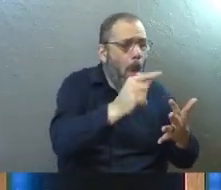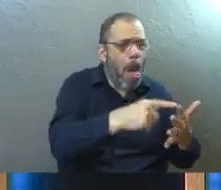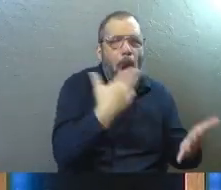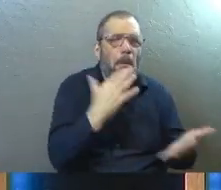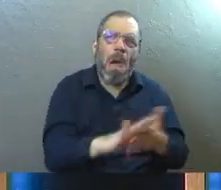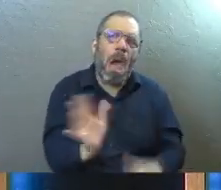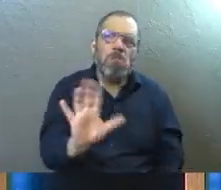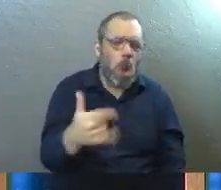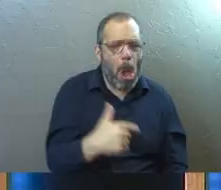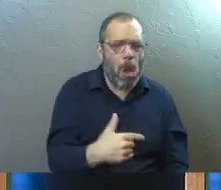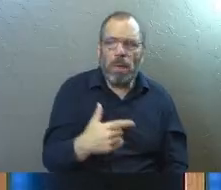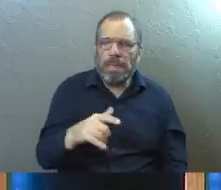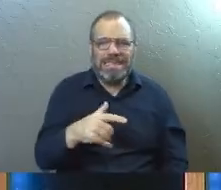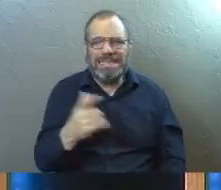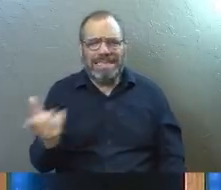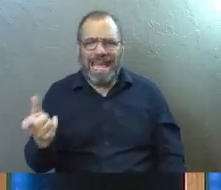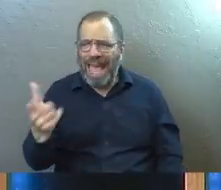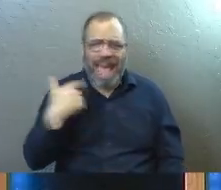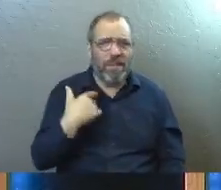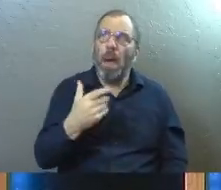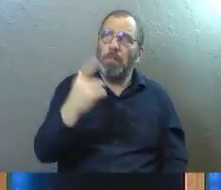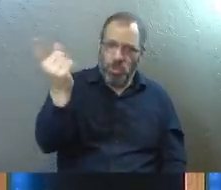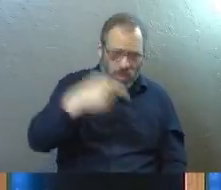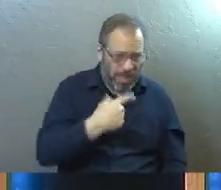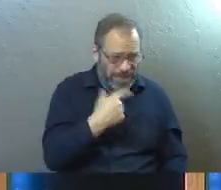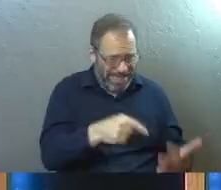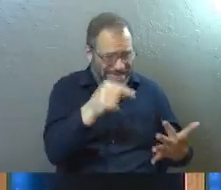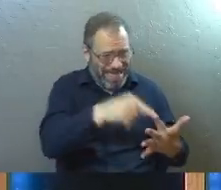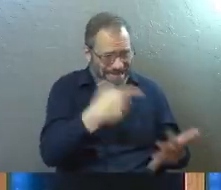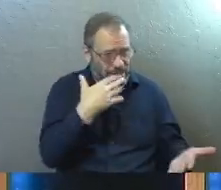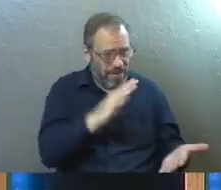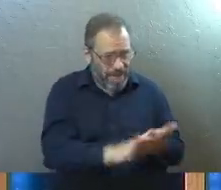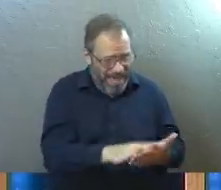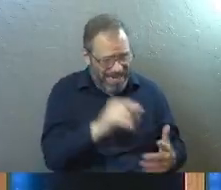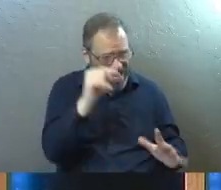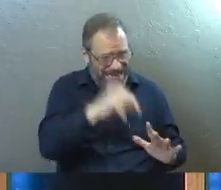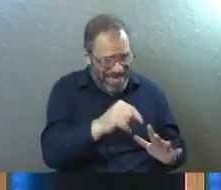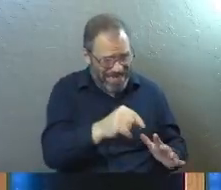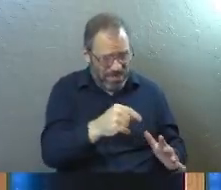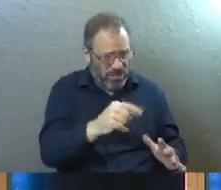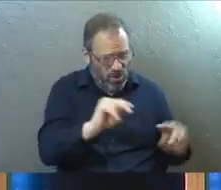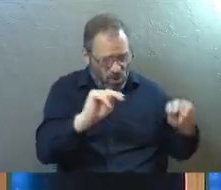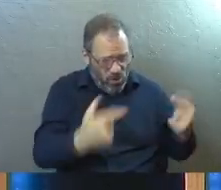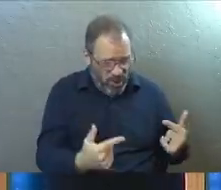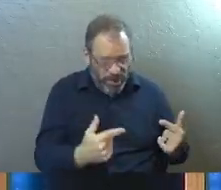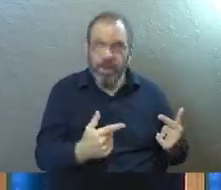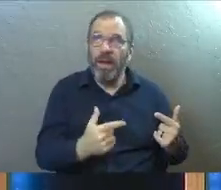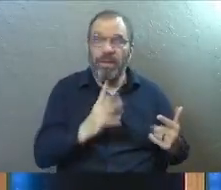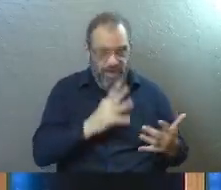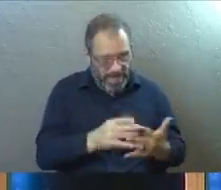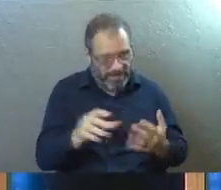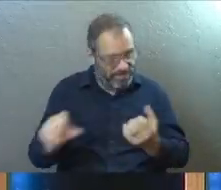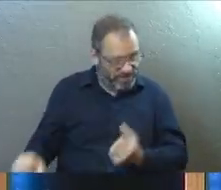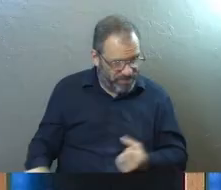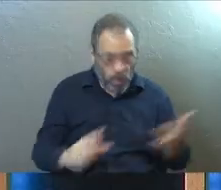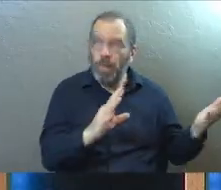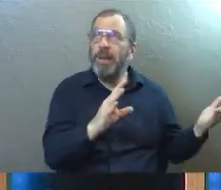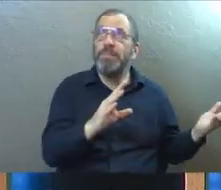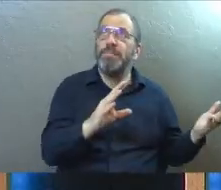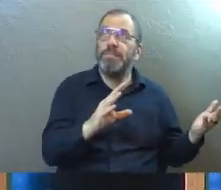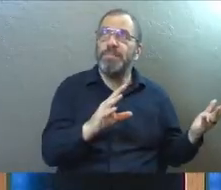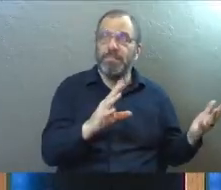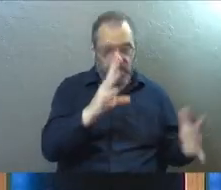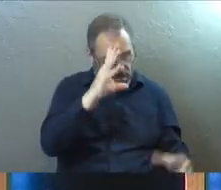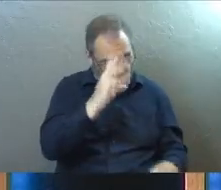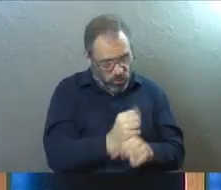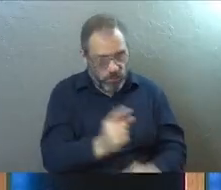isn't that bad, Lord, how other people have it. But if you come and you tell me, Ricky Bustos, that that thing is not for me, then so be it. I